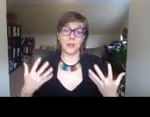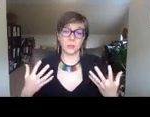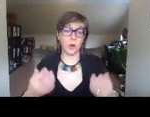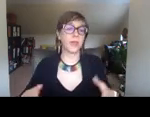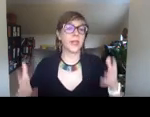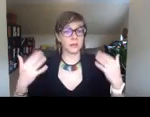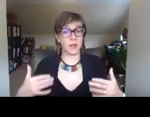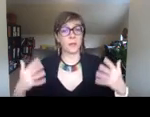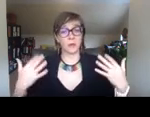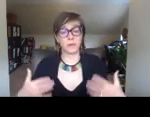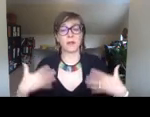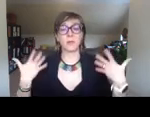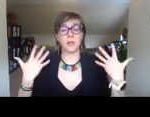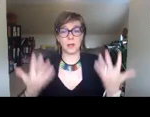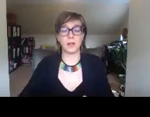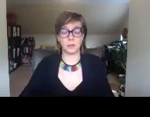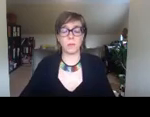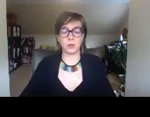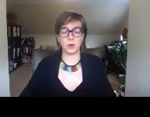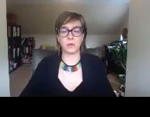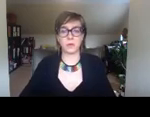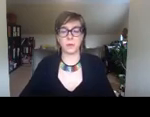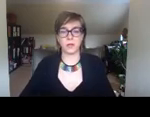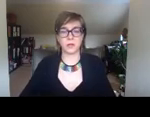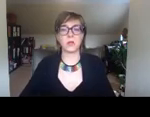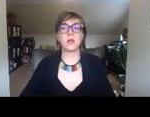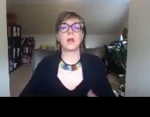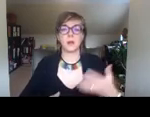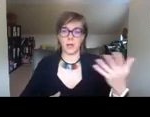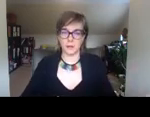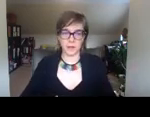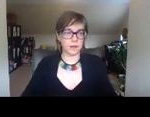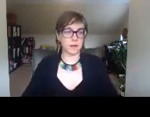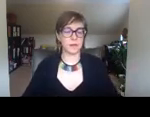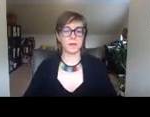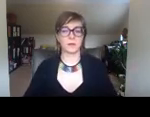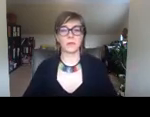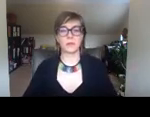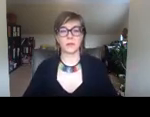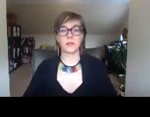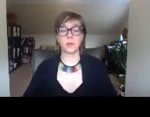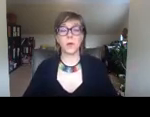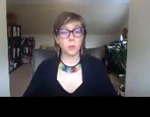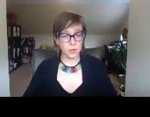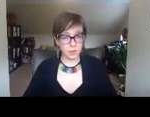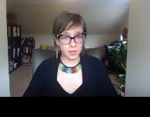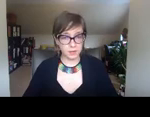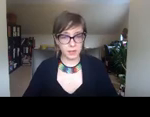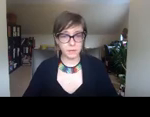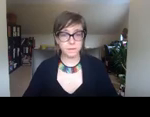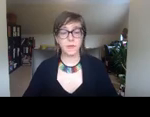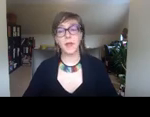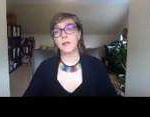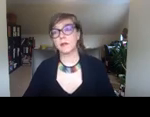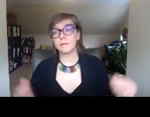can't think as well. We can't stop and reflect. It's much harder to feel compassion and these other things listed when we're in that